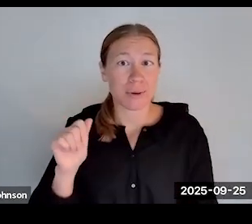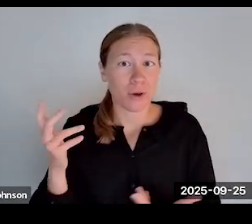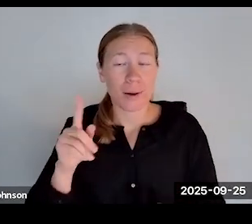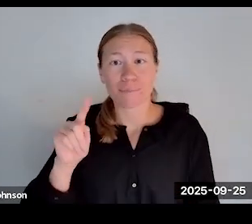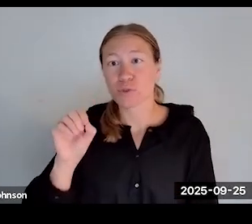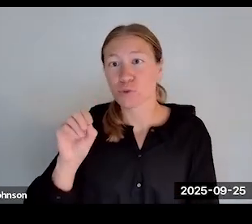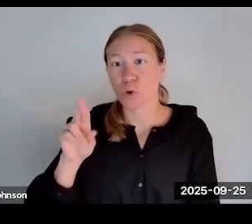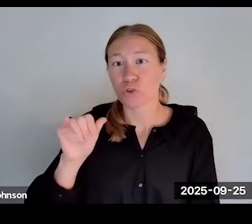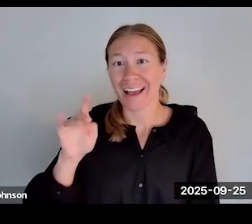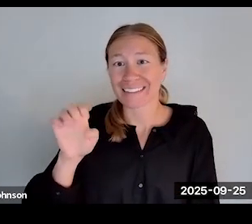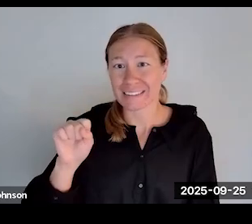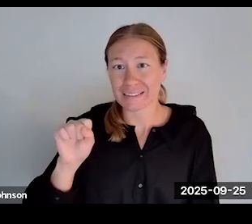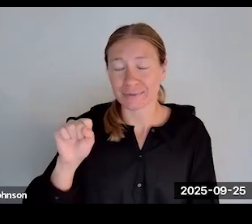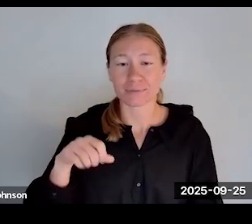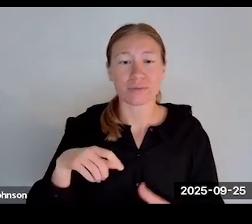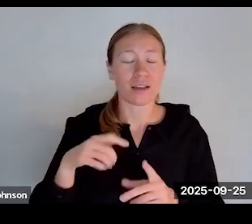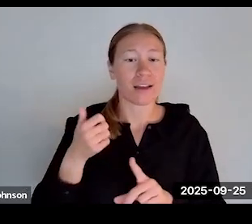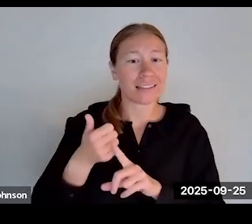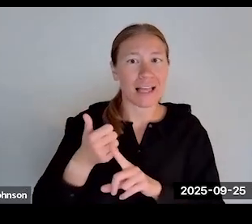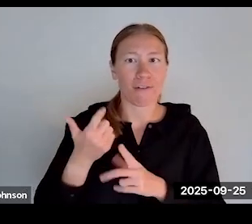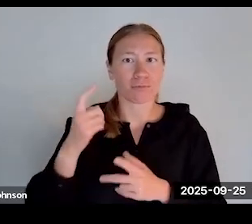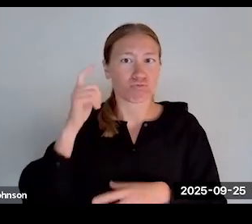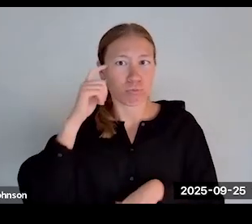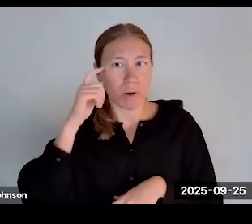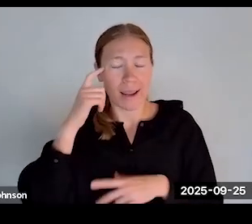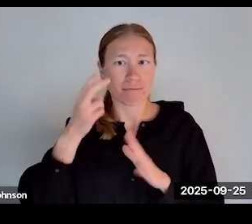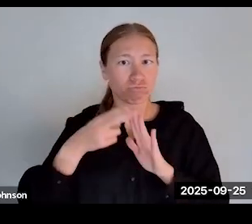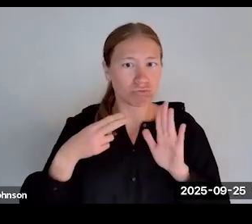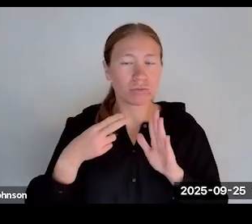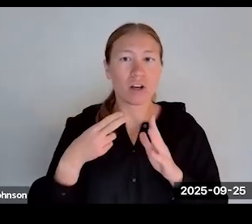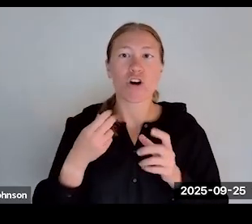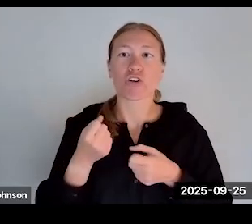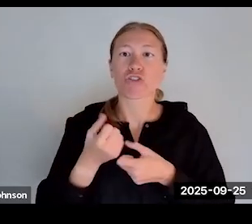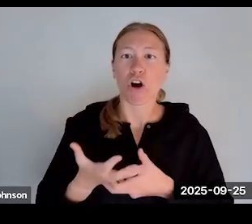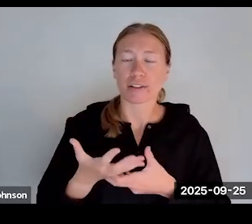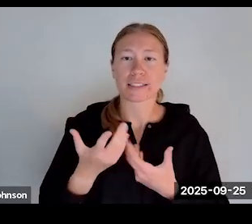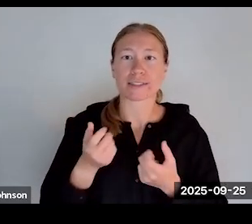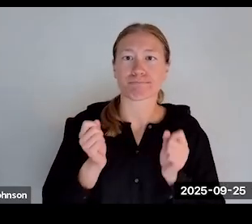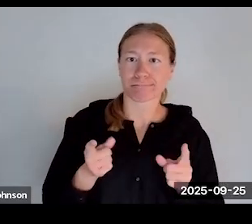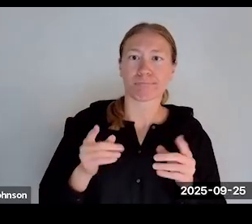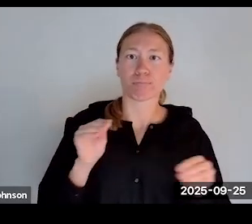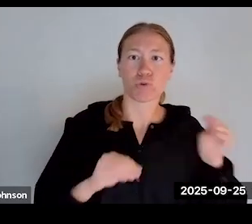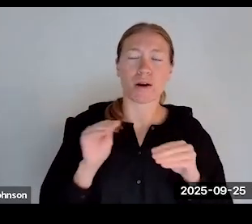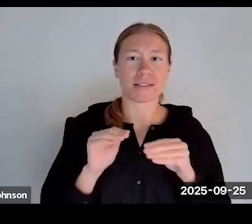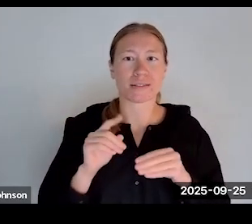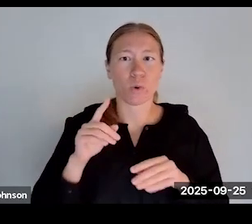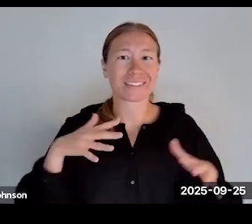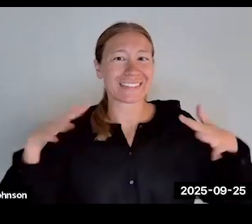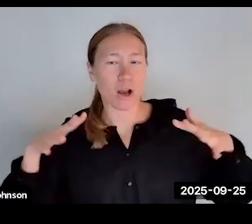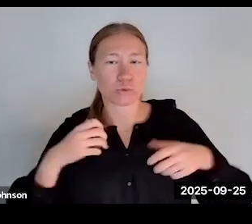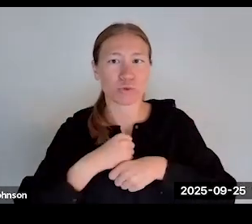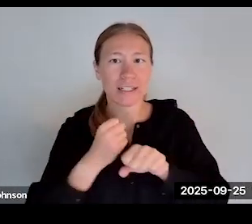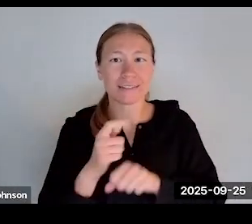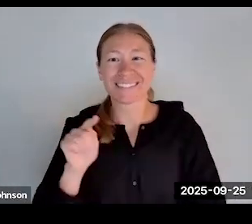is a neurological condition that causes individuals to have involuntary movements and sounds called tics. These